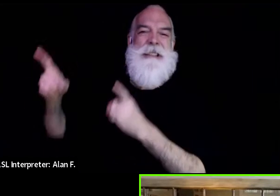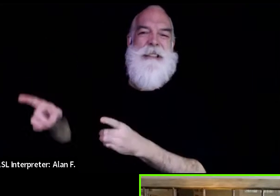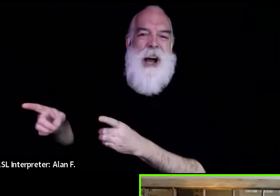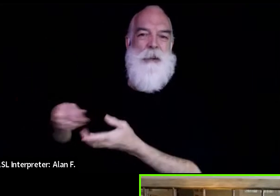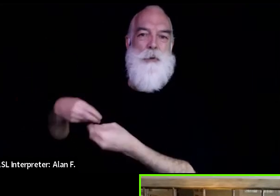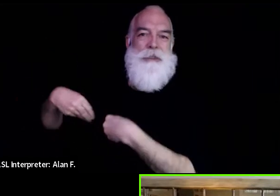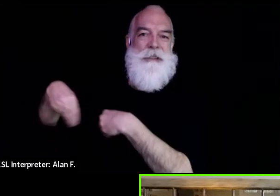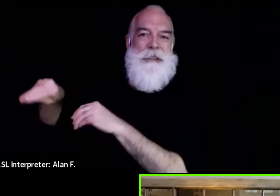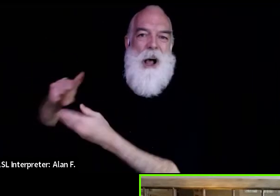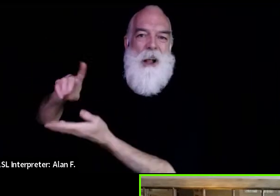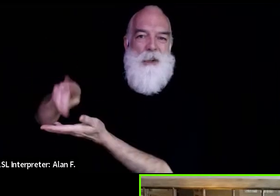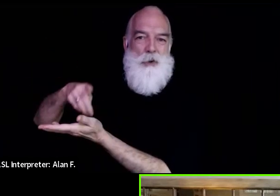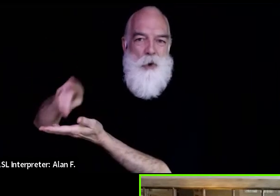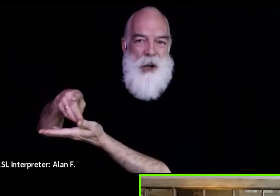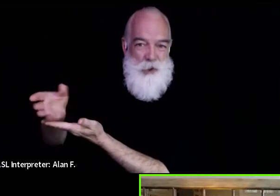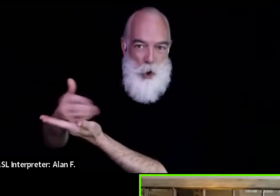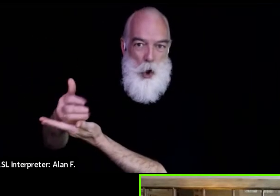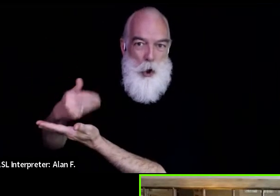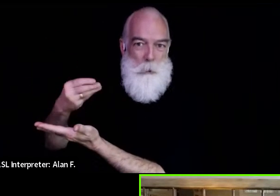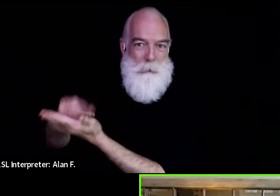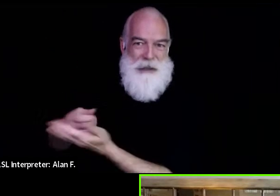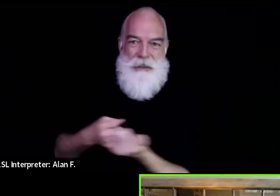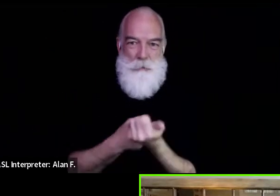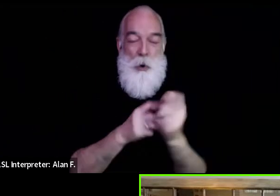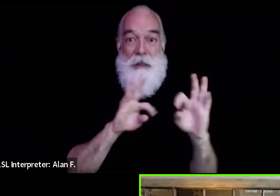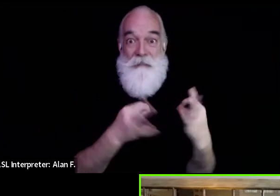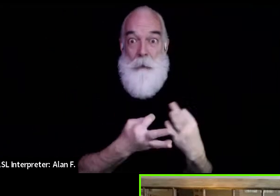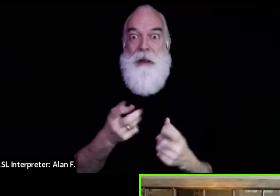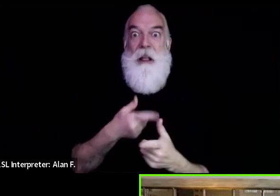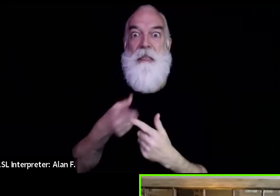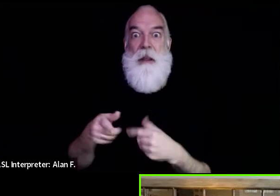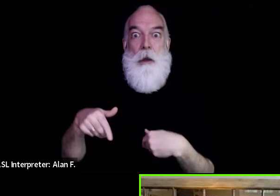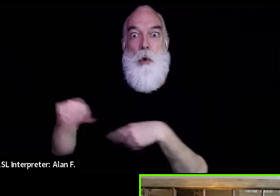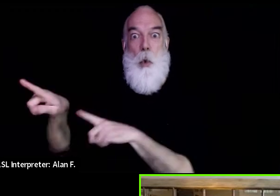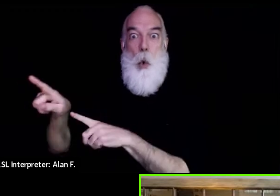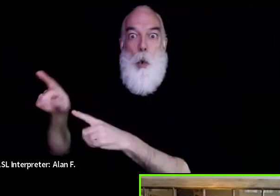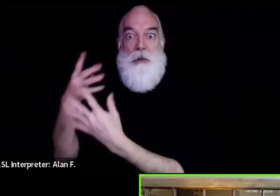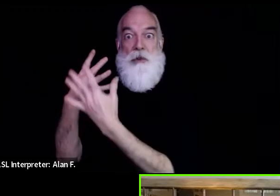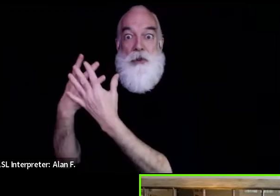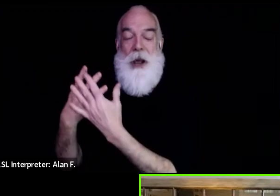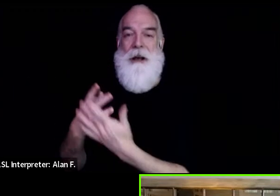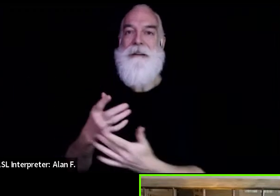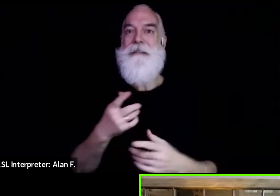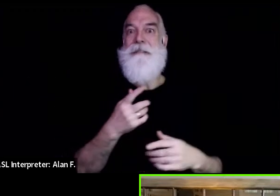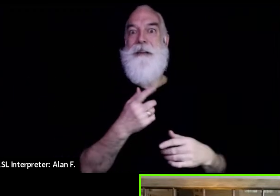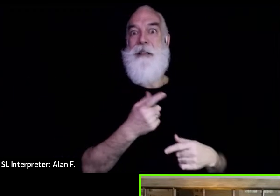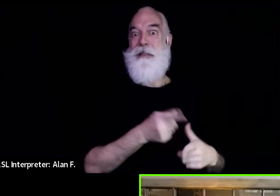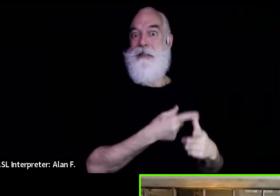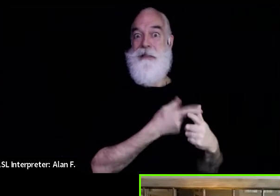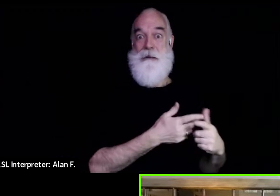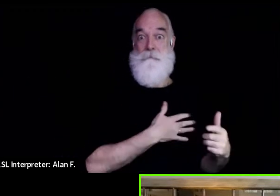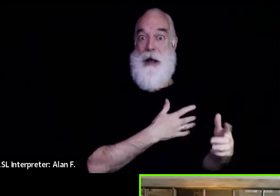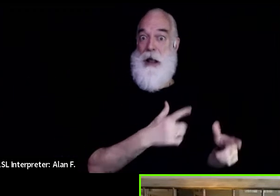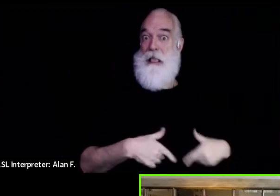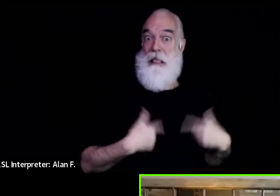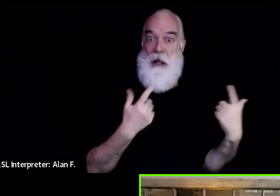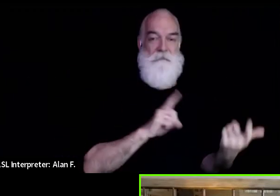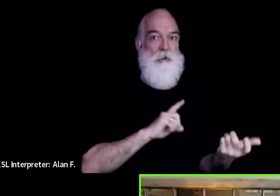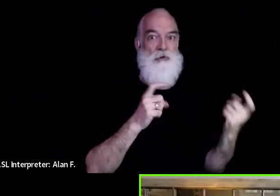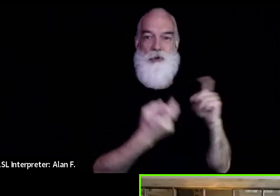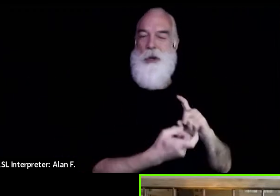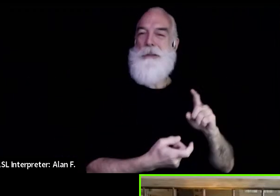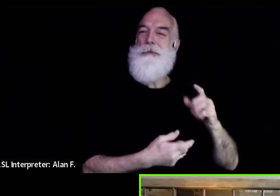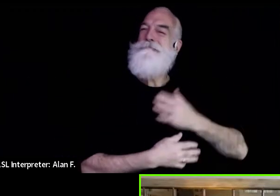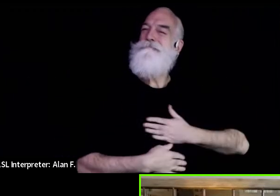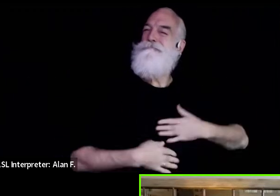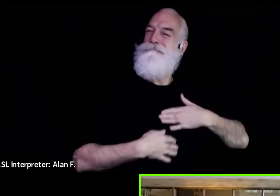very pampered, extraordinary lifestyle that I had been privileged to be a part of for the first